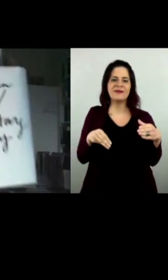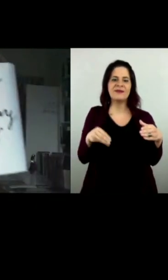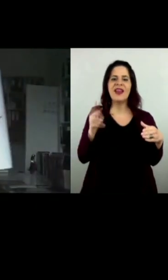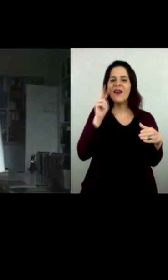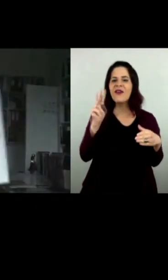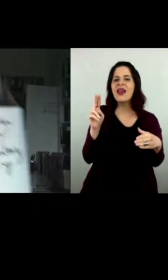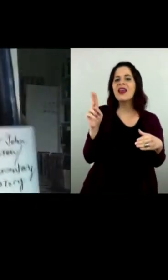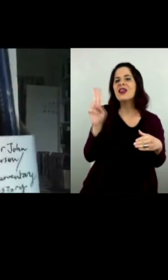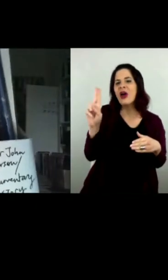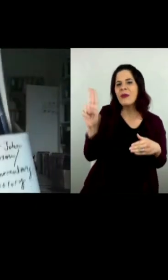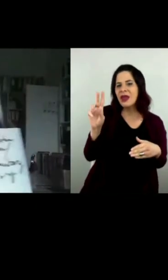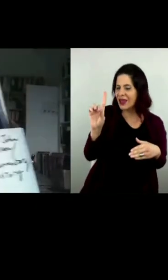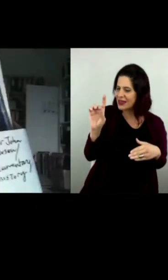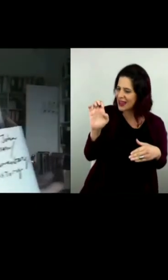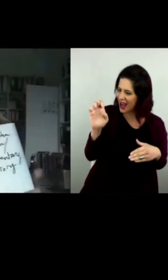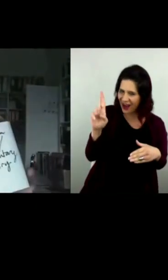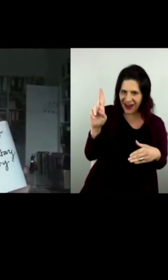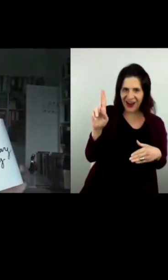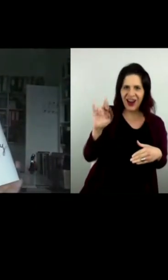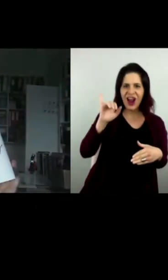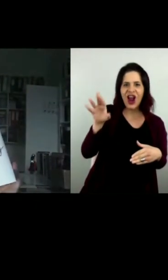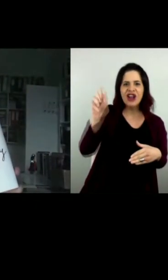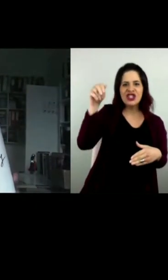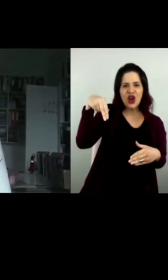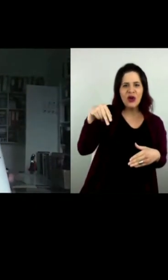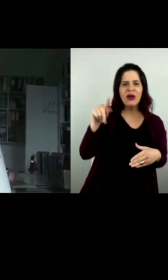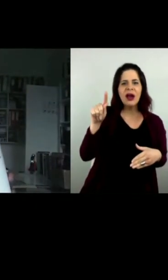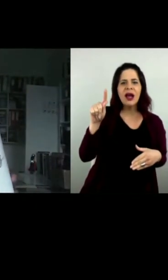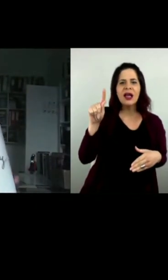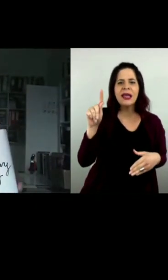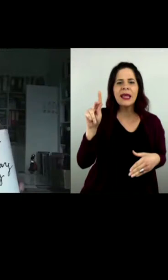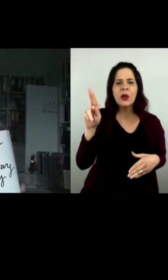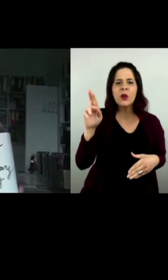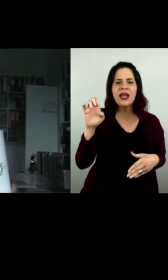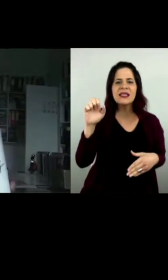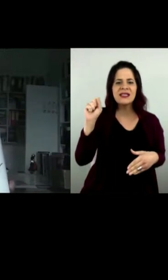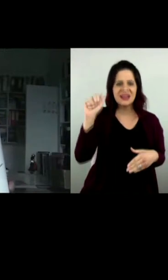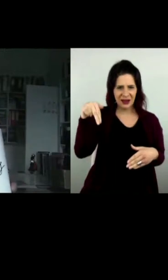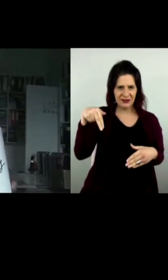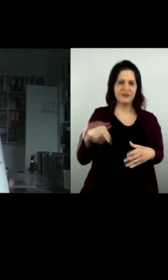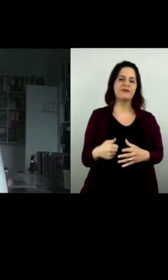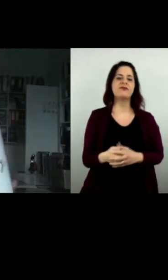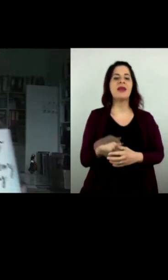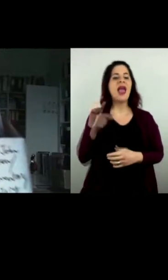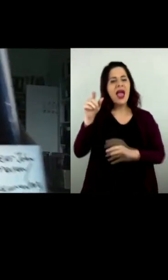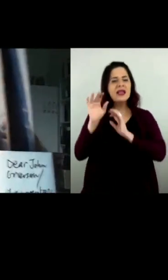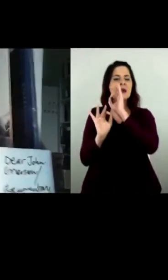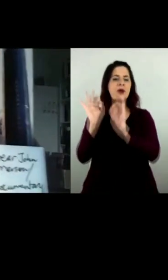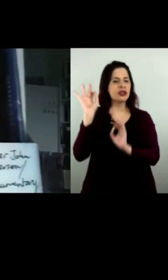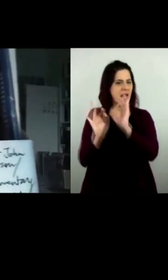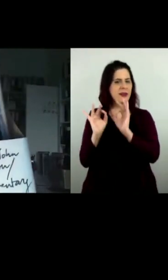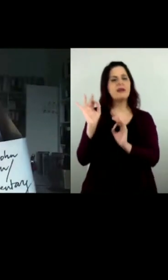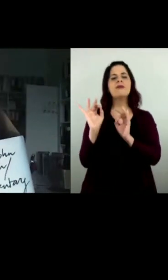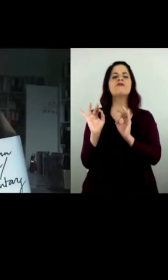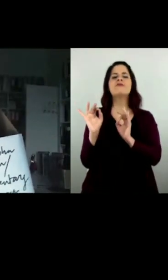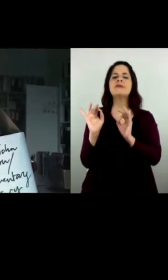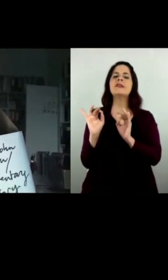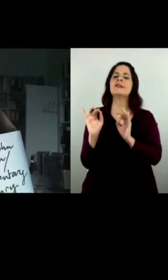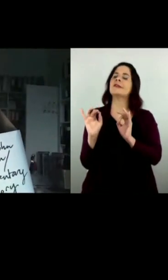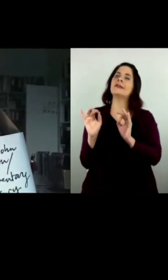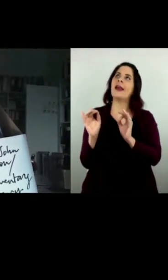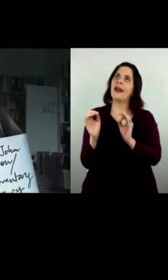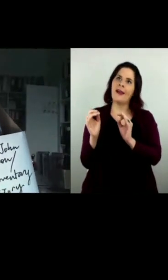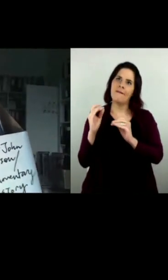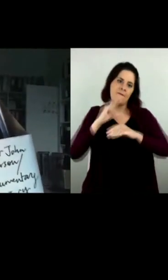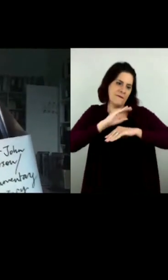great. That project, as you say, I tried to make a long time ago, and we couldn't get any funding for